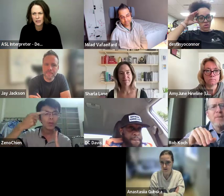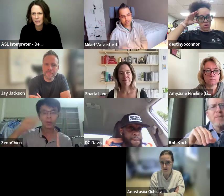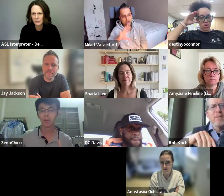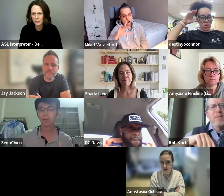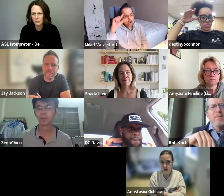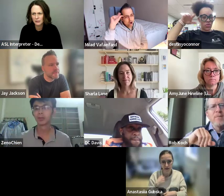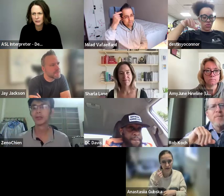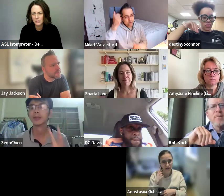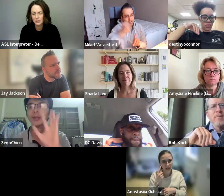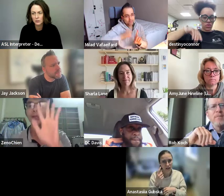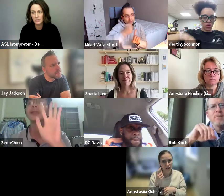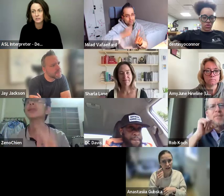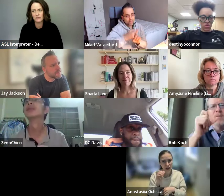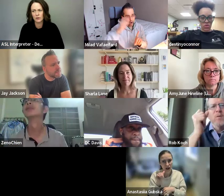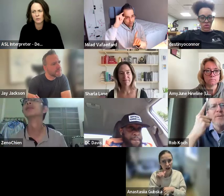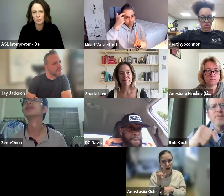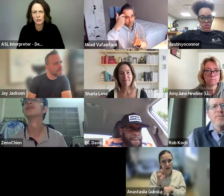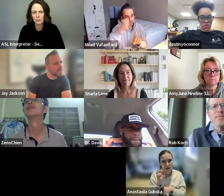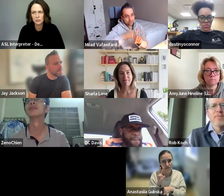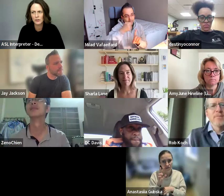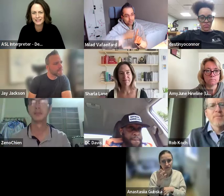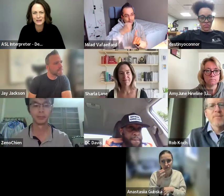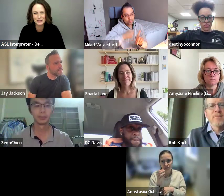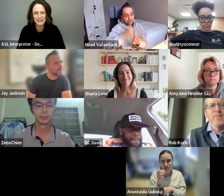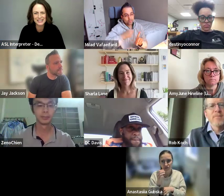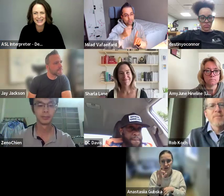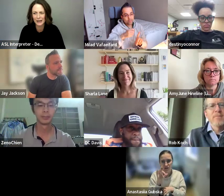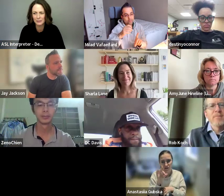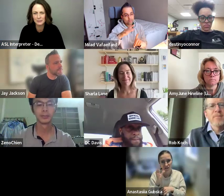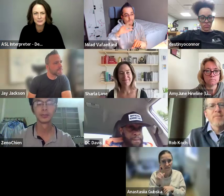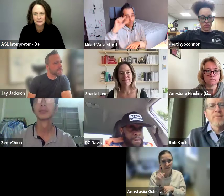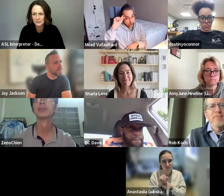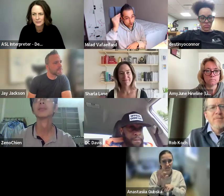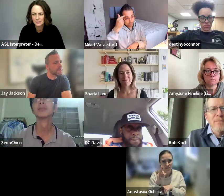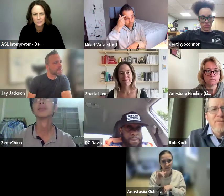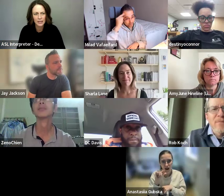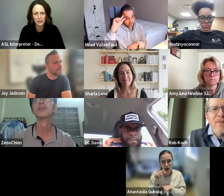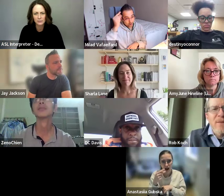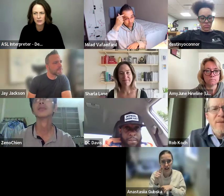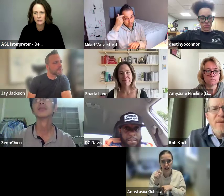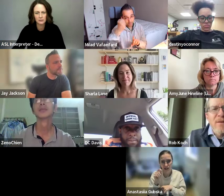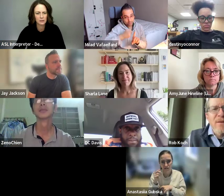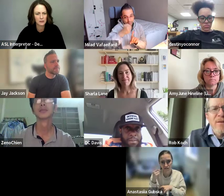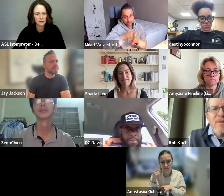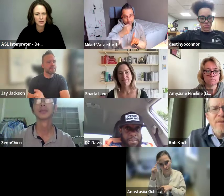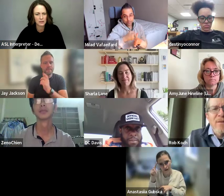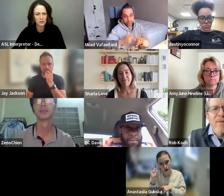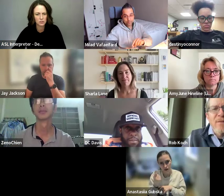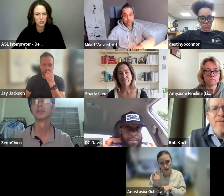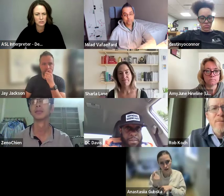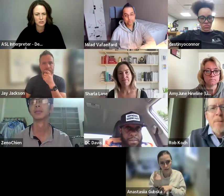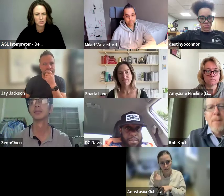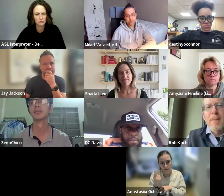it was like, I think it looks like the sign for government, but I'm not sure that's what he's saying. Hang on.